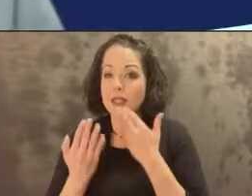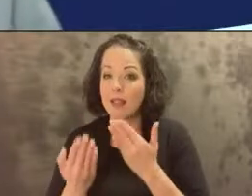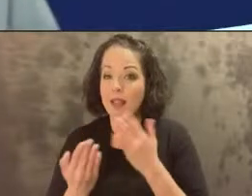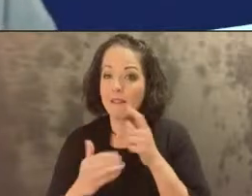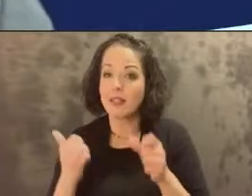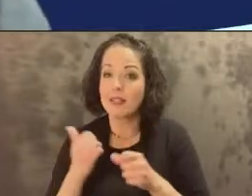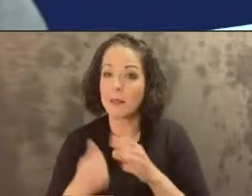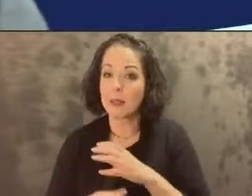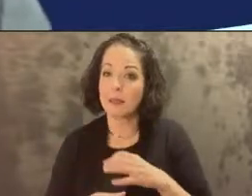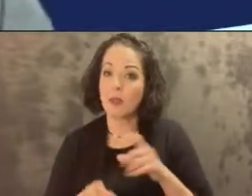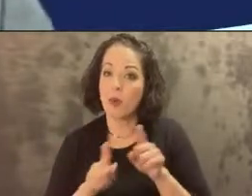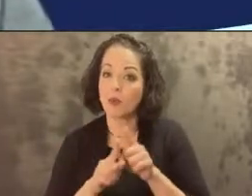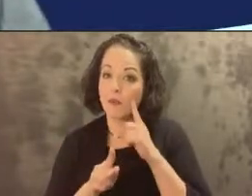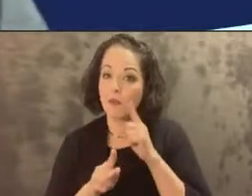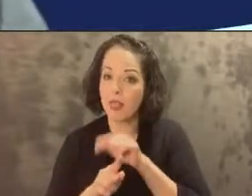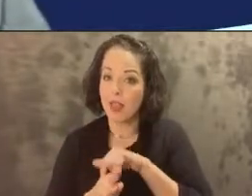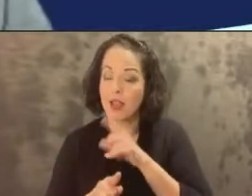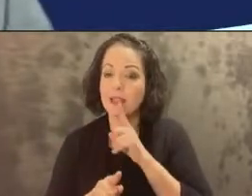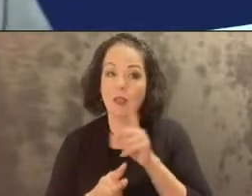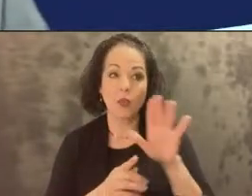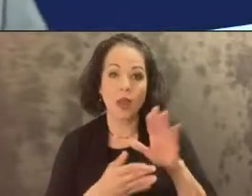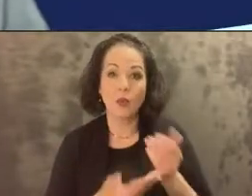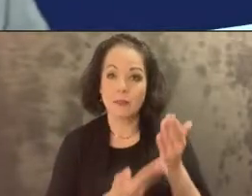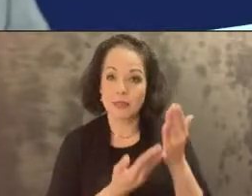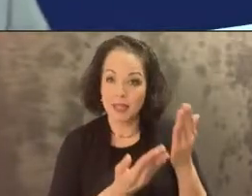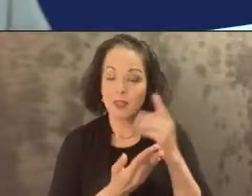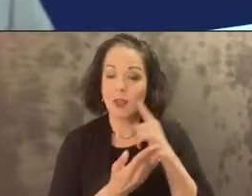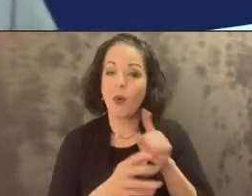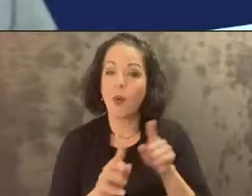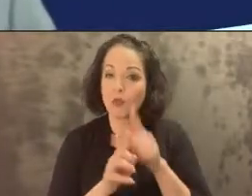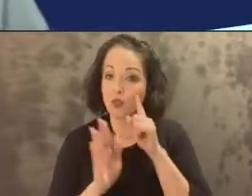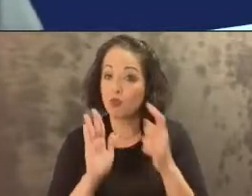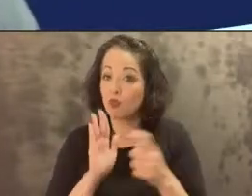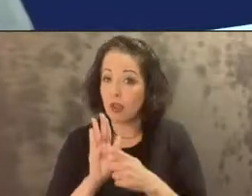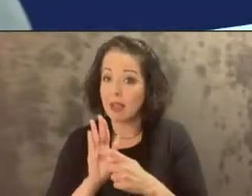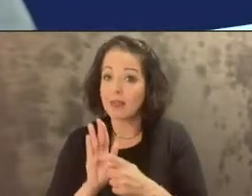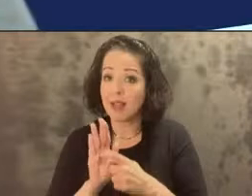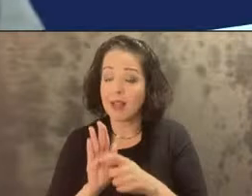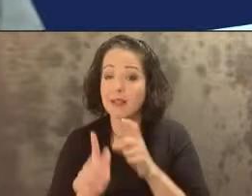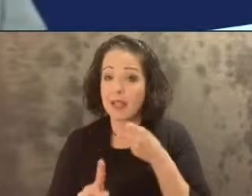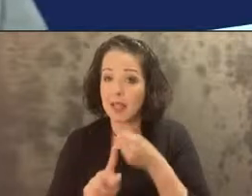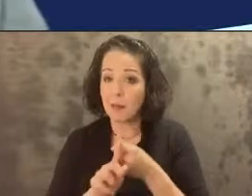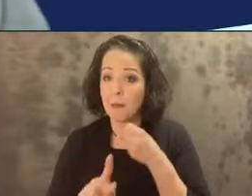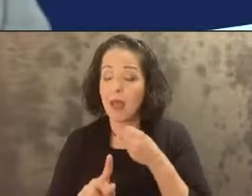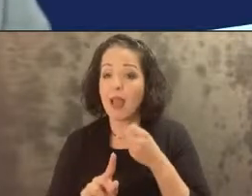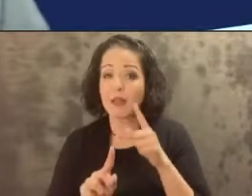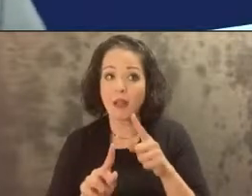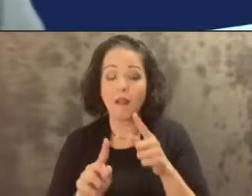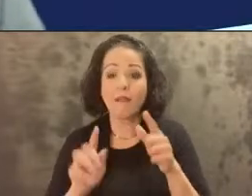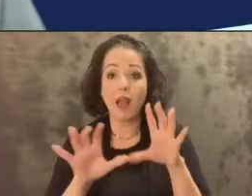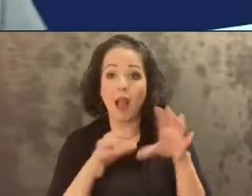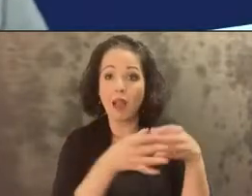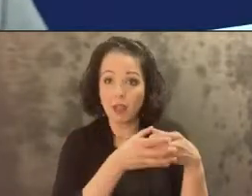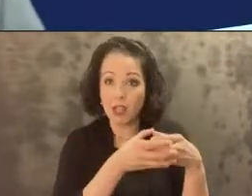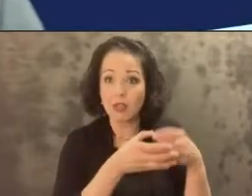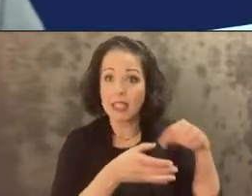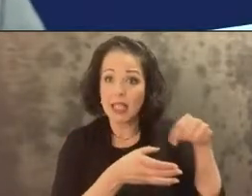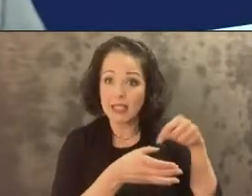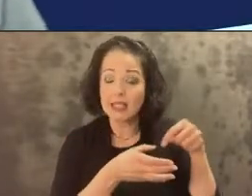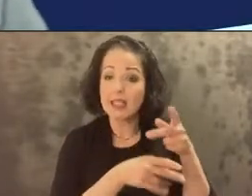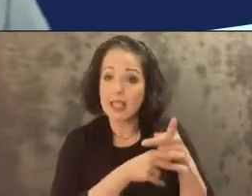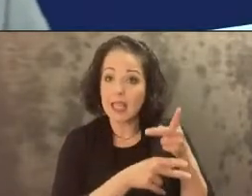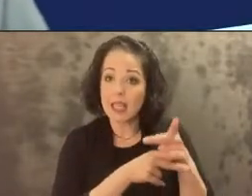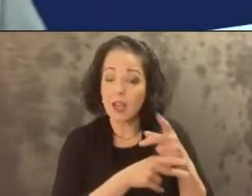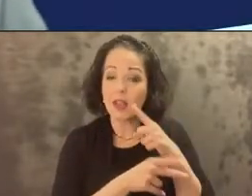subcommittee for their recommendations and for recognizing the impact of congregate care and also importance